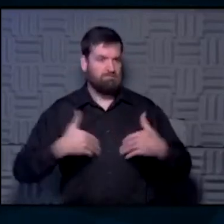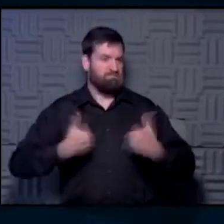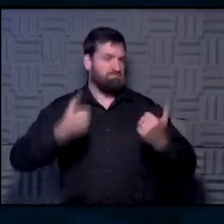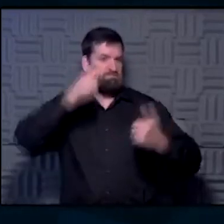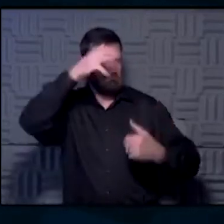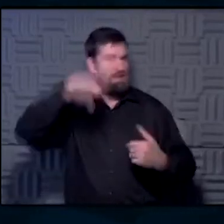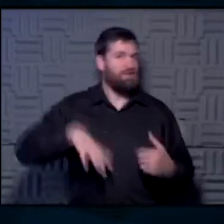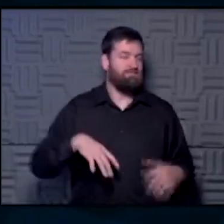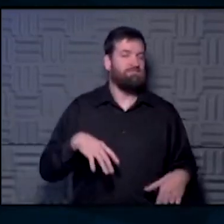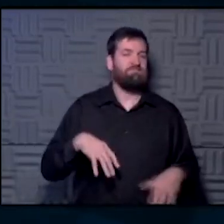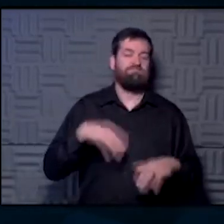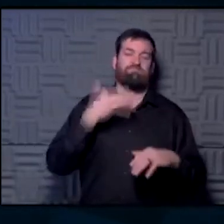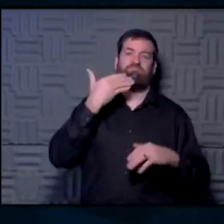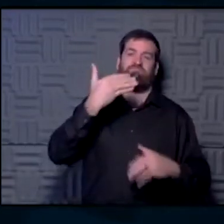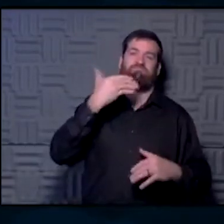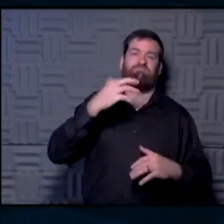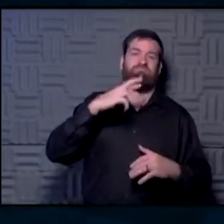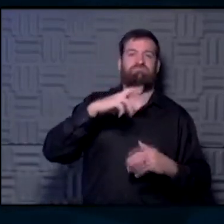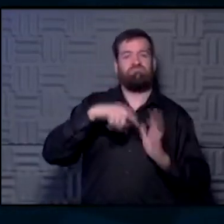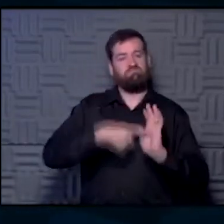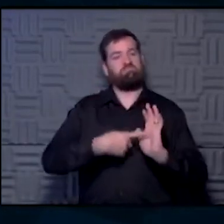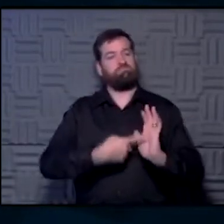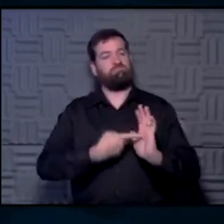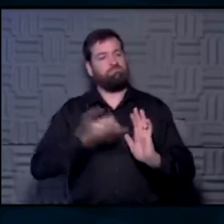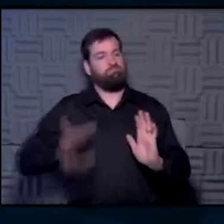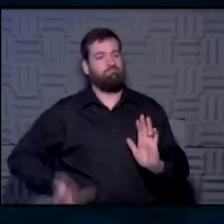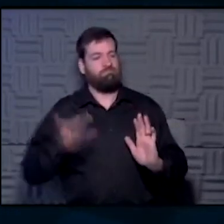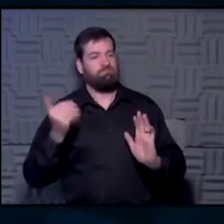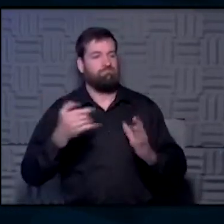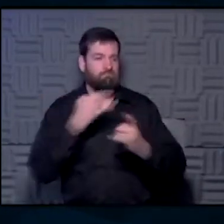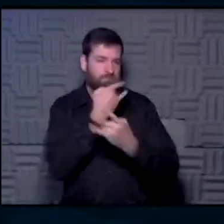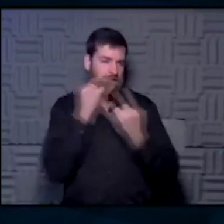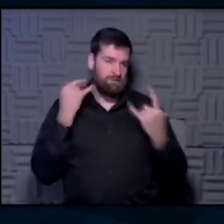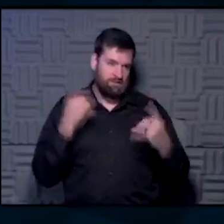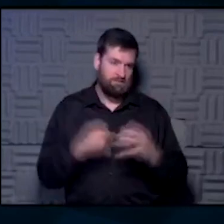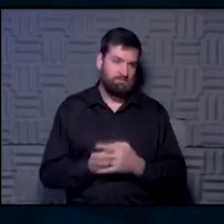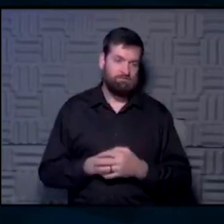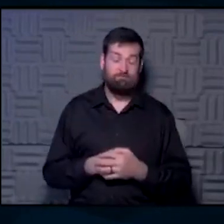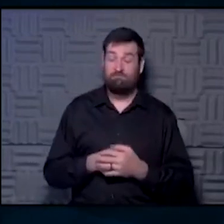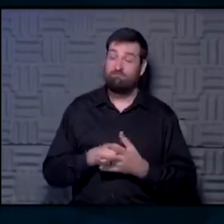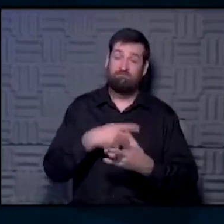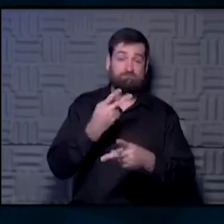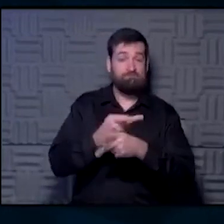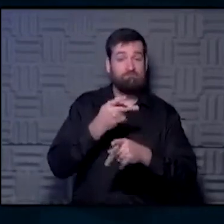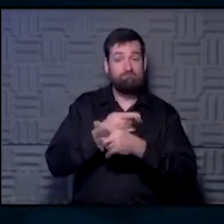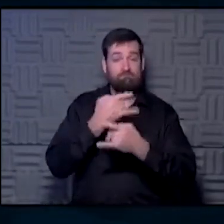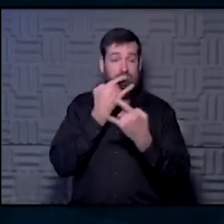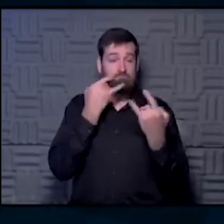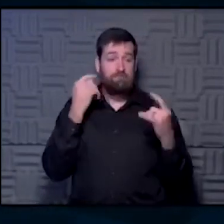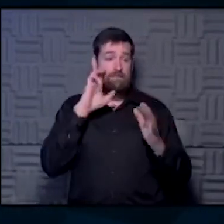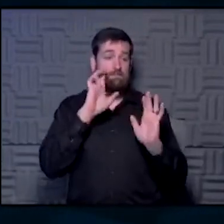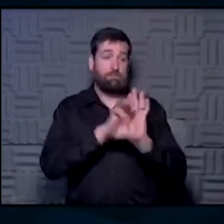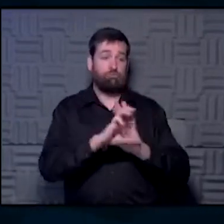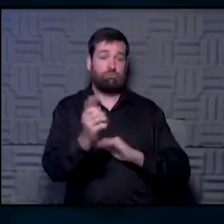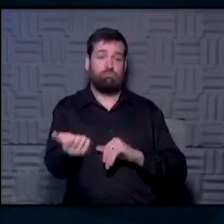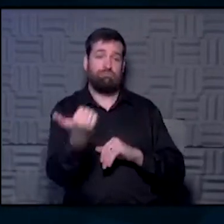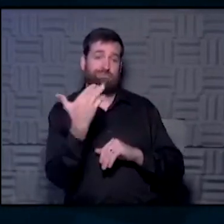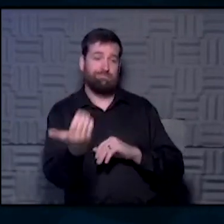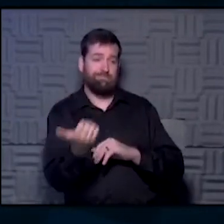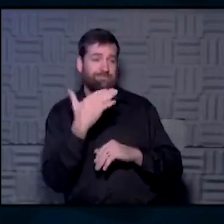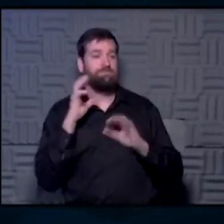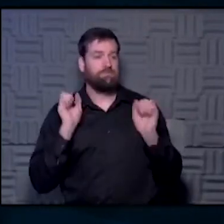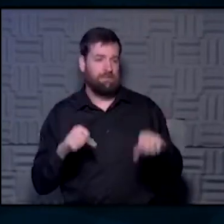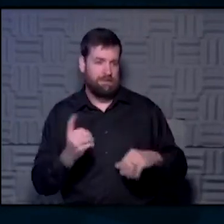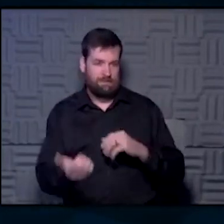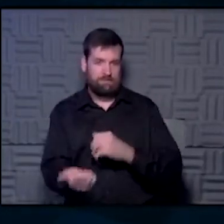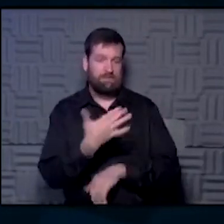men, are great role models wearing their masks. We want you to keep those mask pictures coming in. Here's where you can